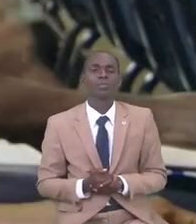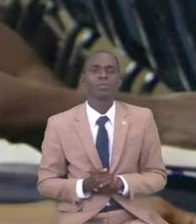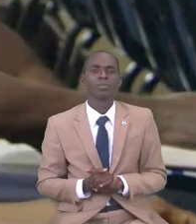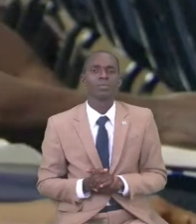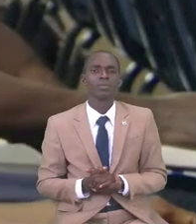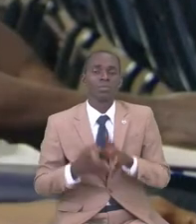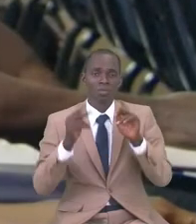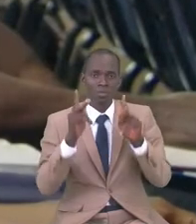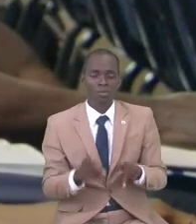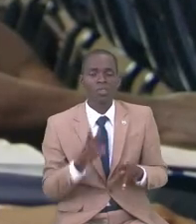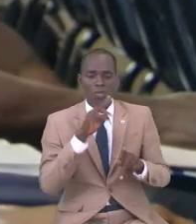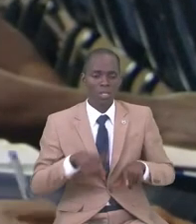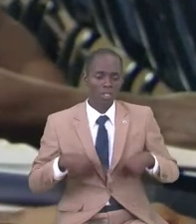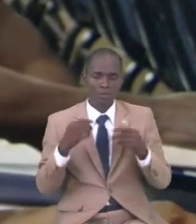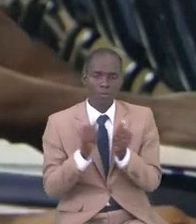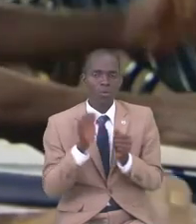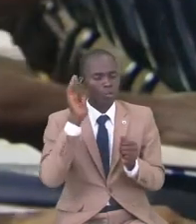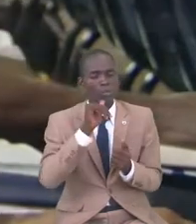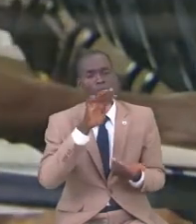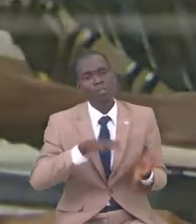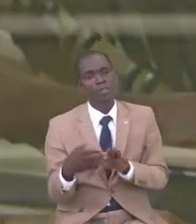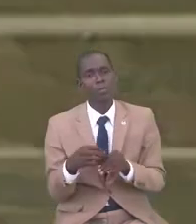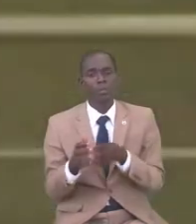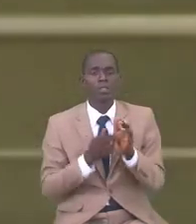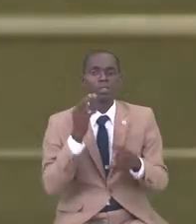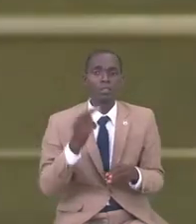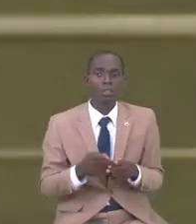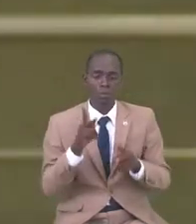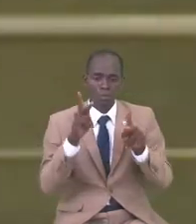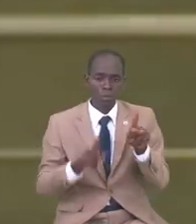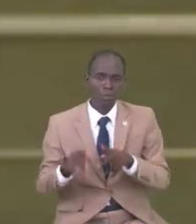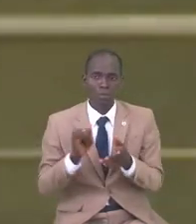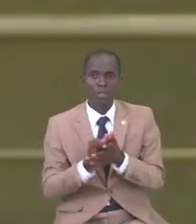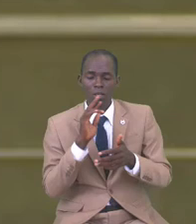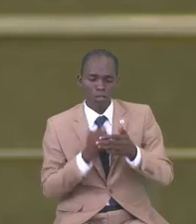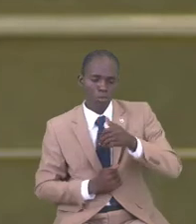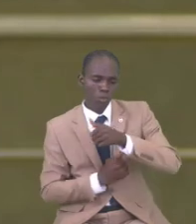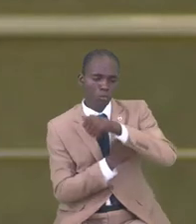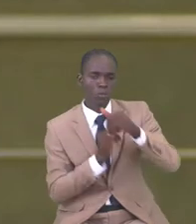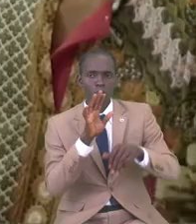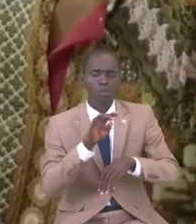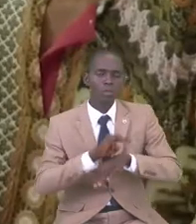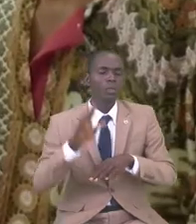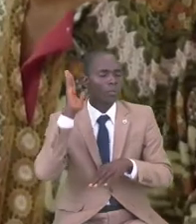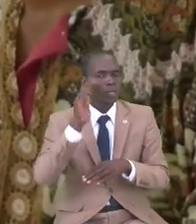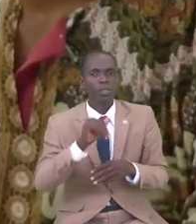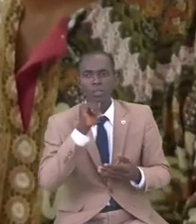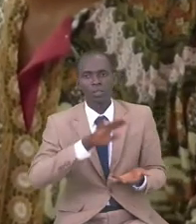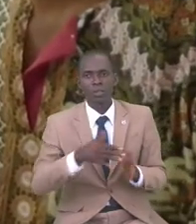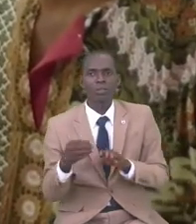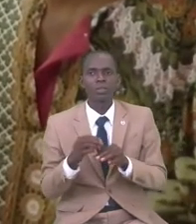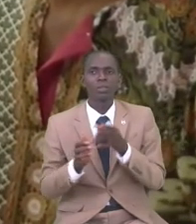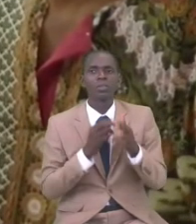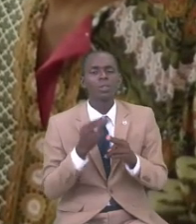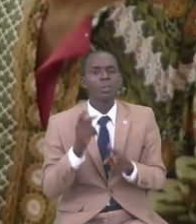person you are living with will not die. The people who are supporting your ministry, they will not die. The people who have